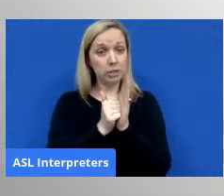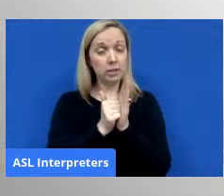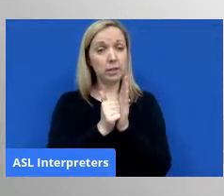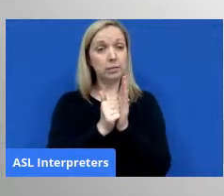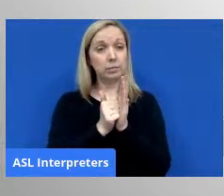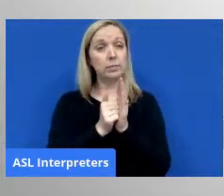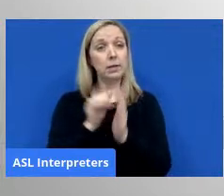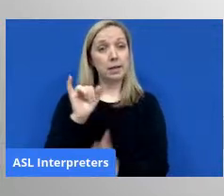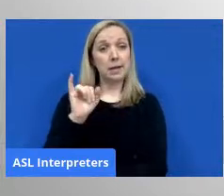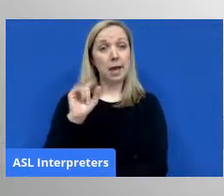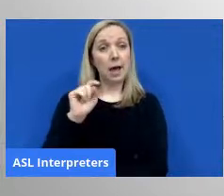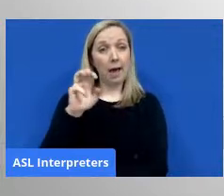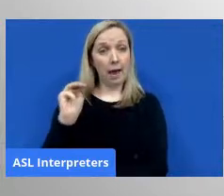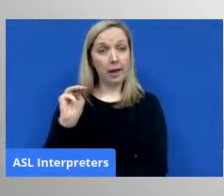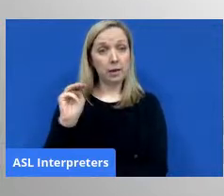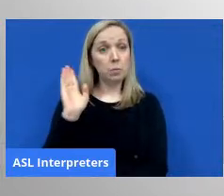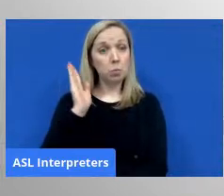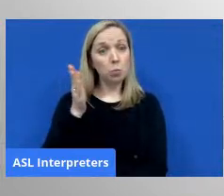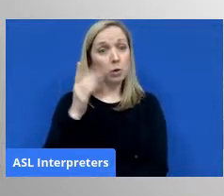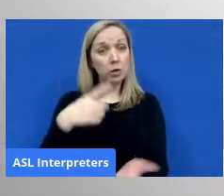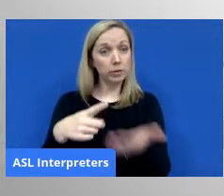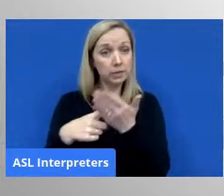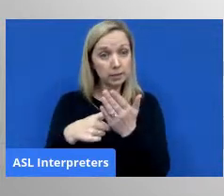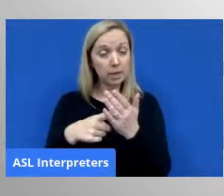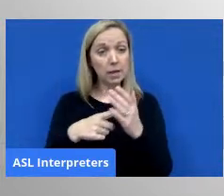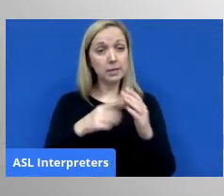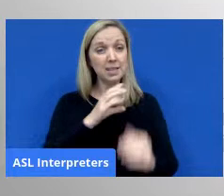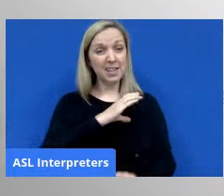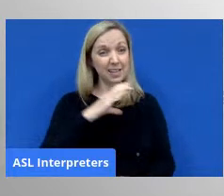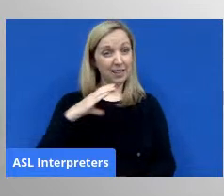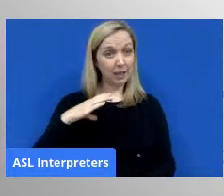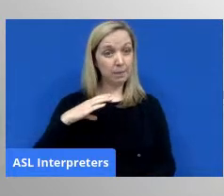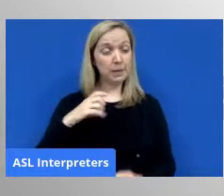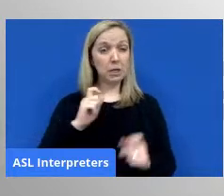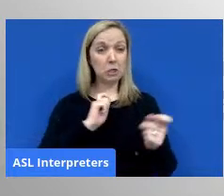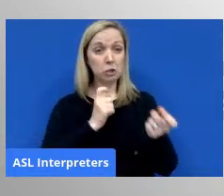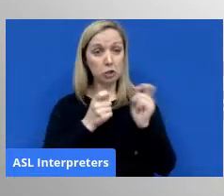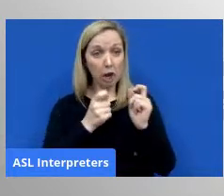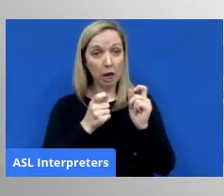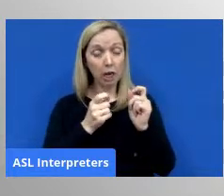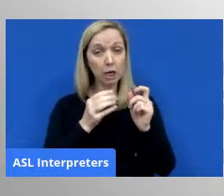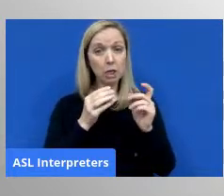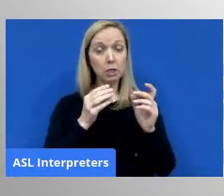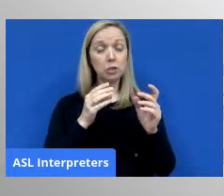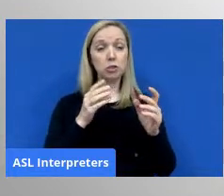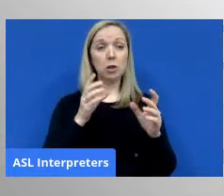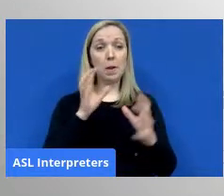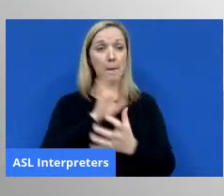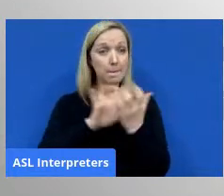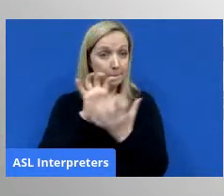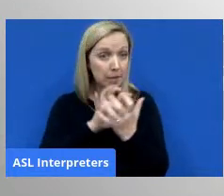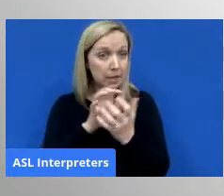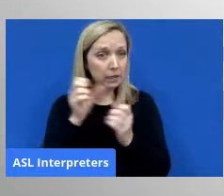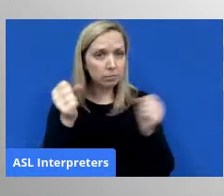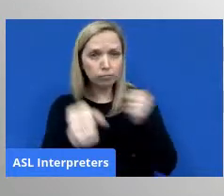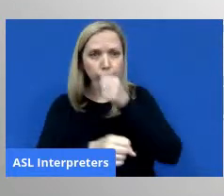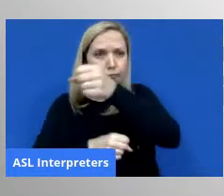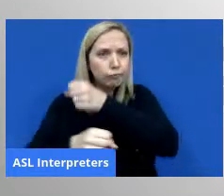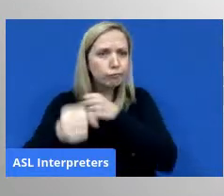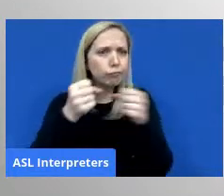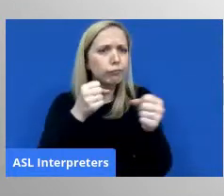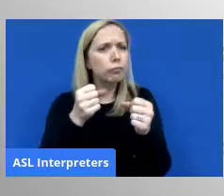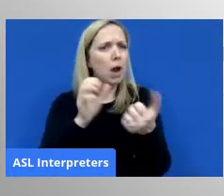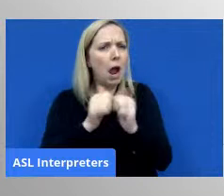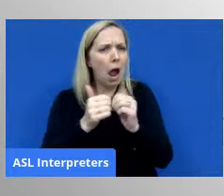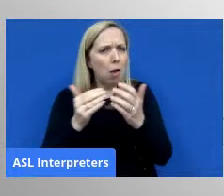and make a decision on if we want to make some changes to committees, if we don't, how to move forward. But until we